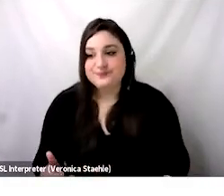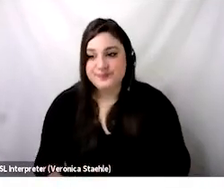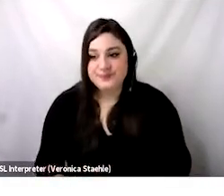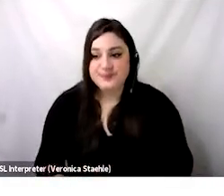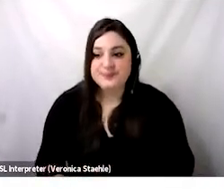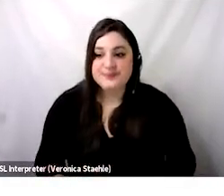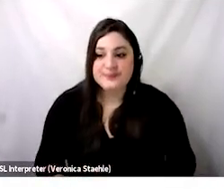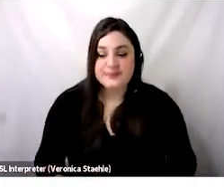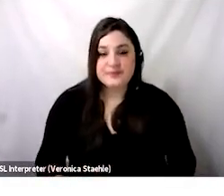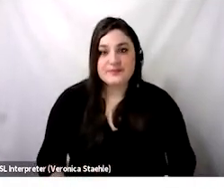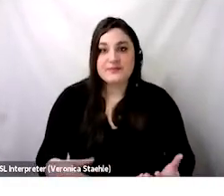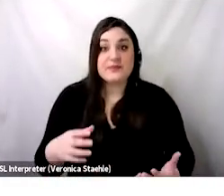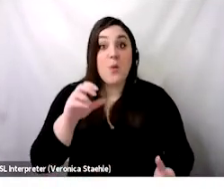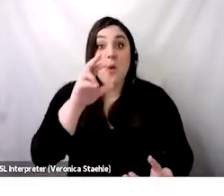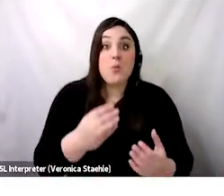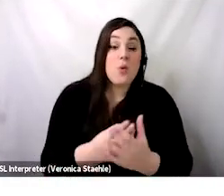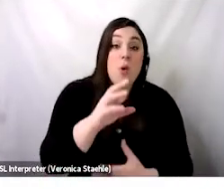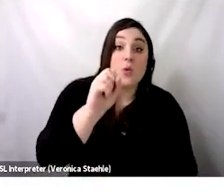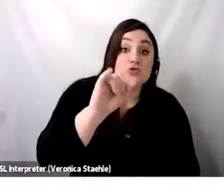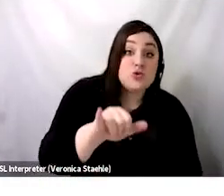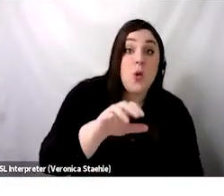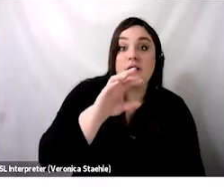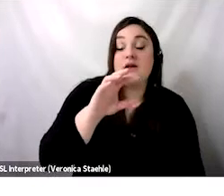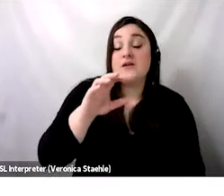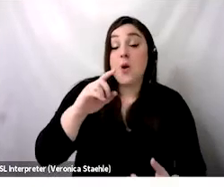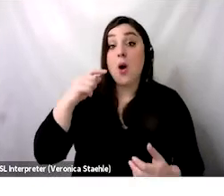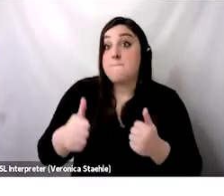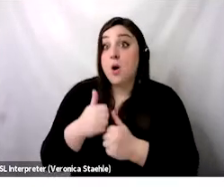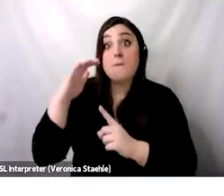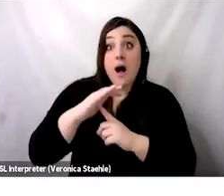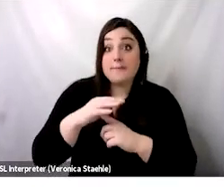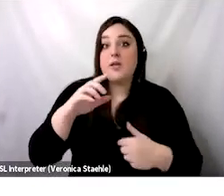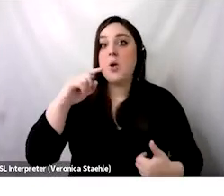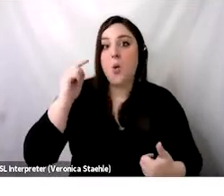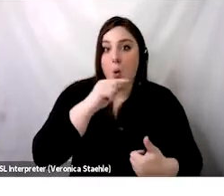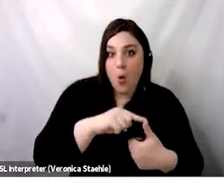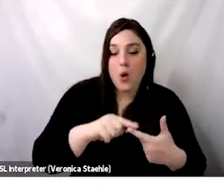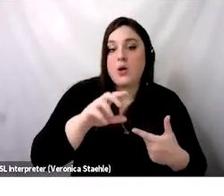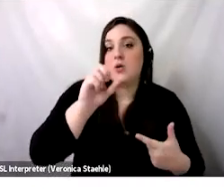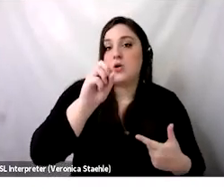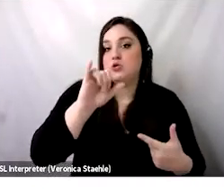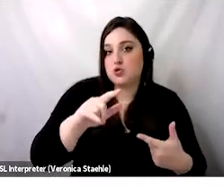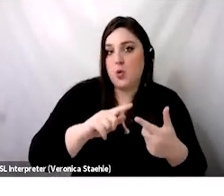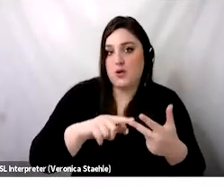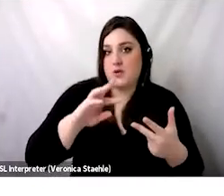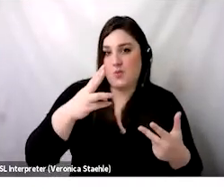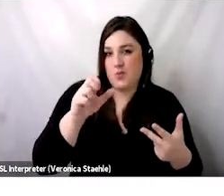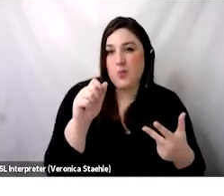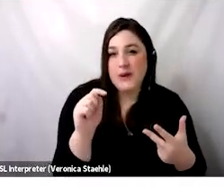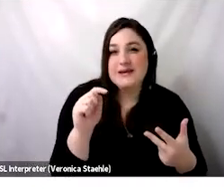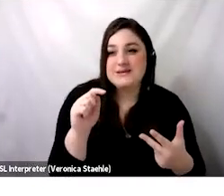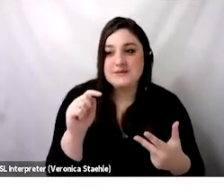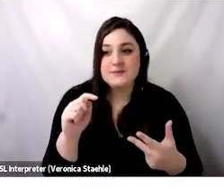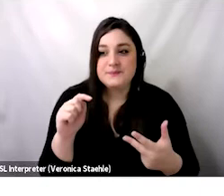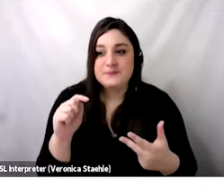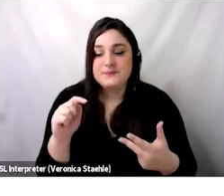corn, soy, or wheat. The question we all must ask ourselves, could this